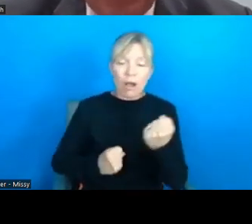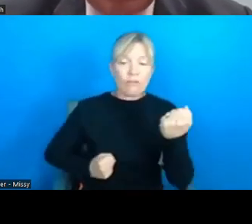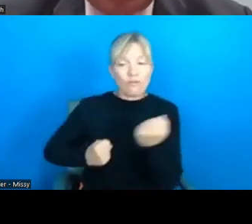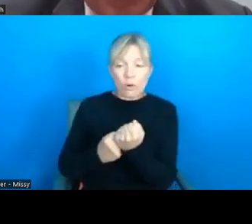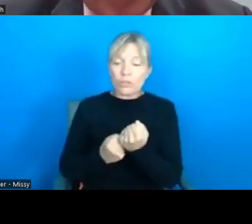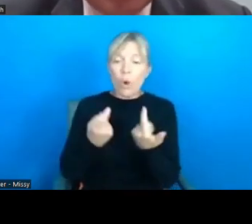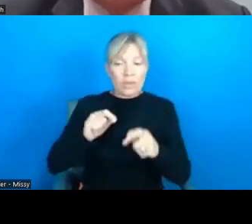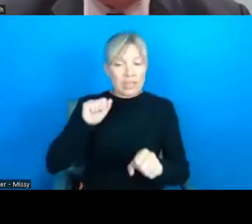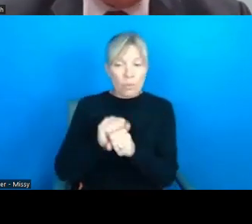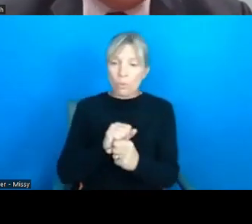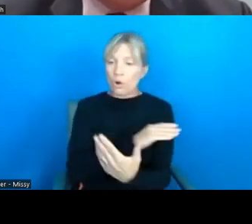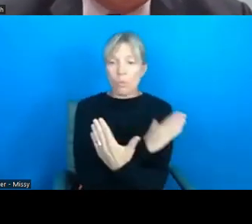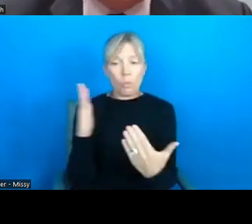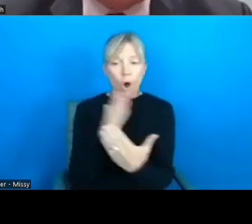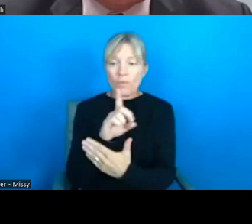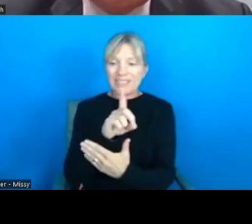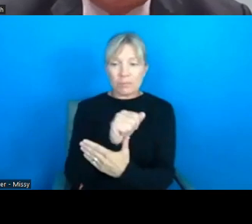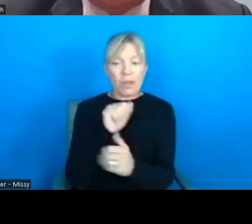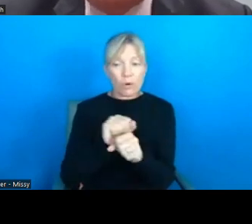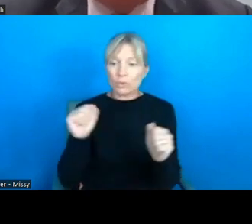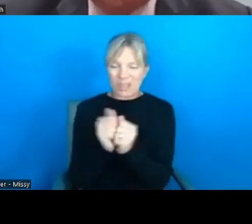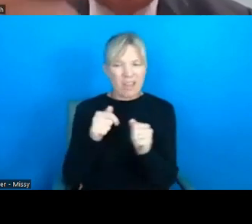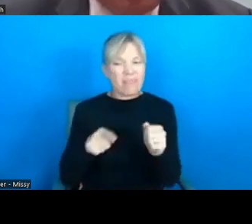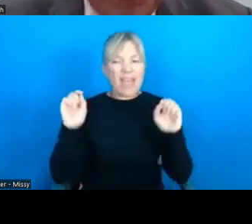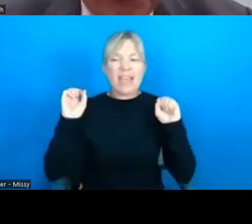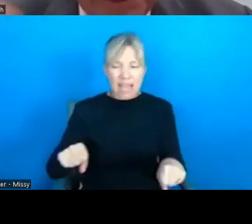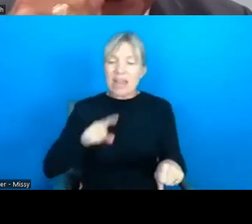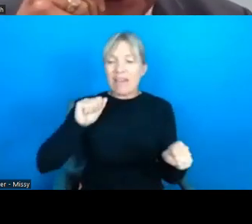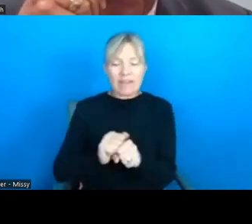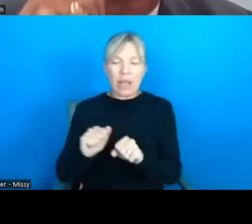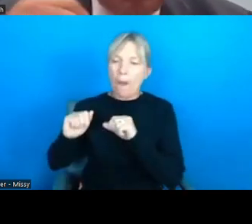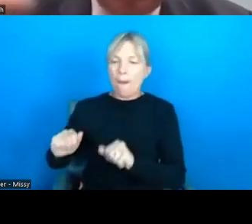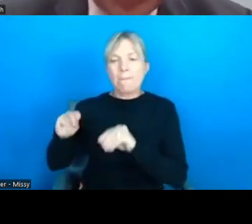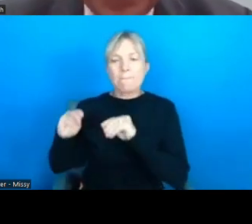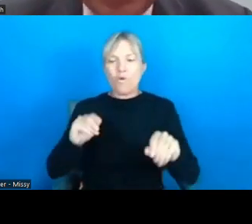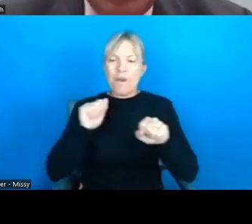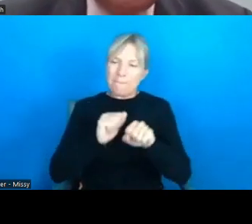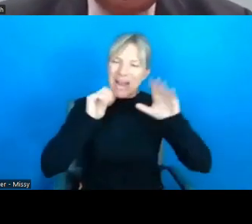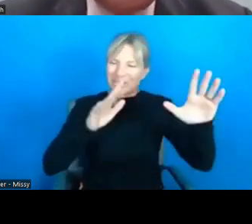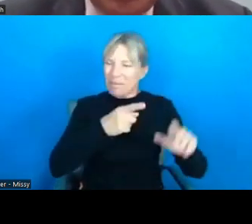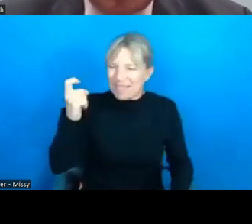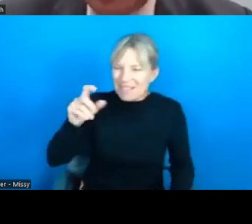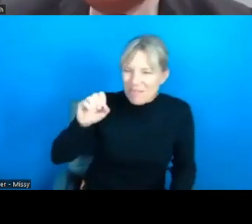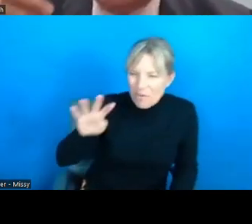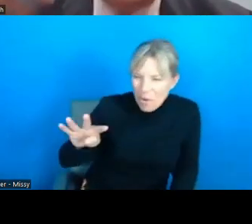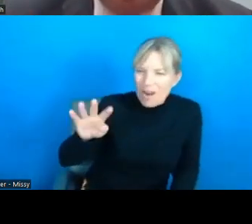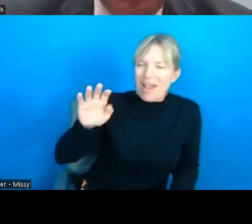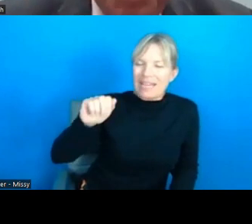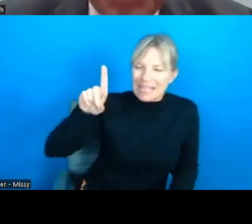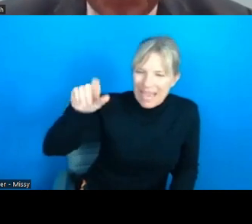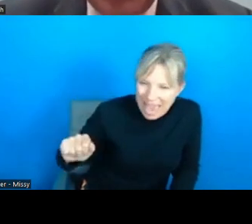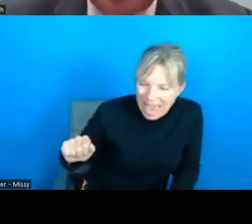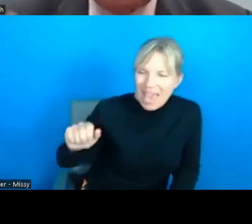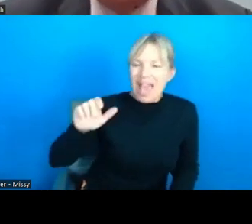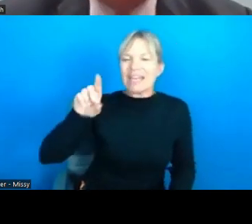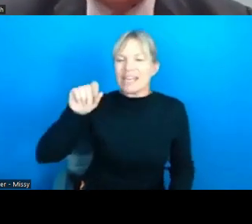they work across disabilities and together, and can, in fact, move mountains, because 504 was that, the ADA was that, the ADA